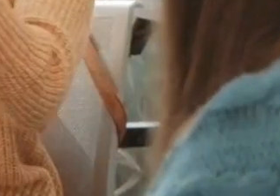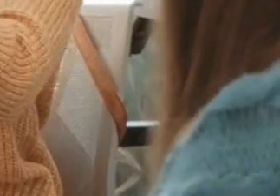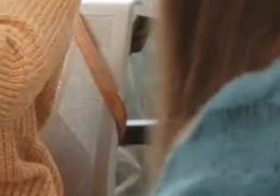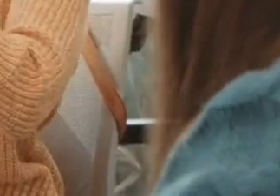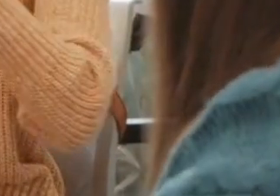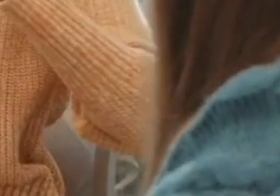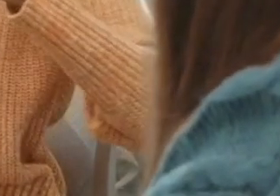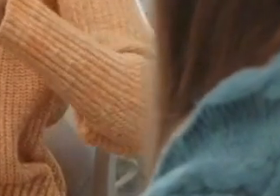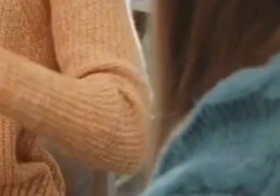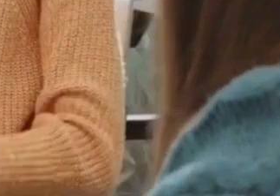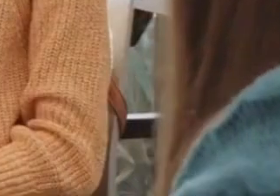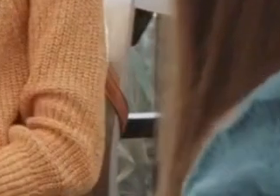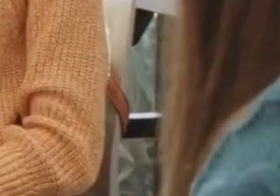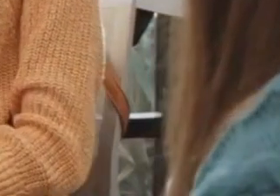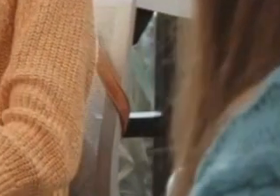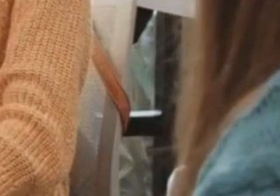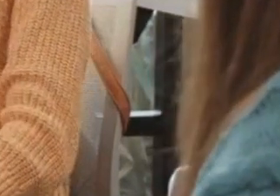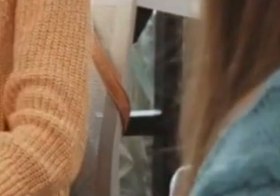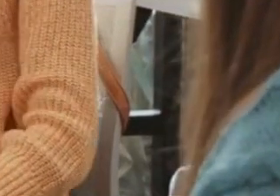sharing their mental health experiences.